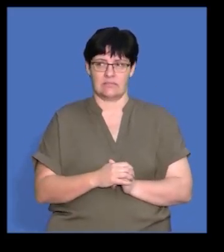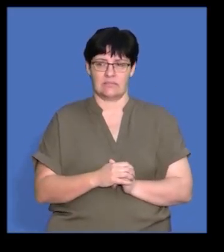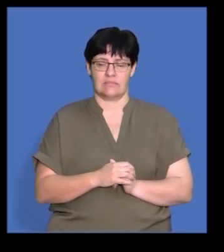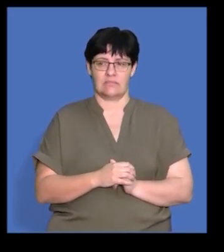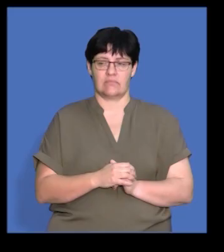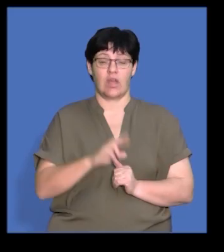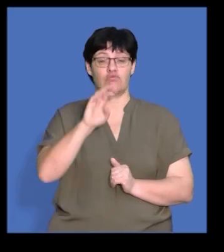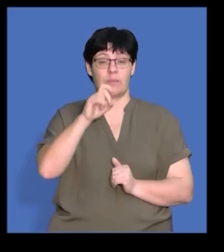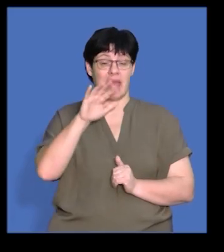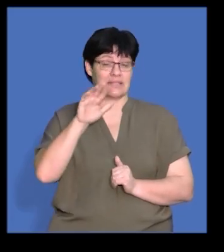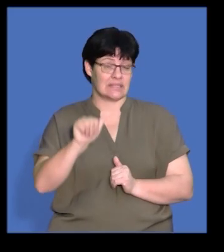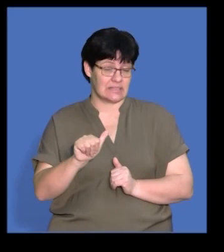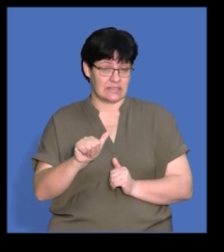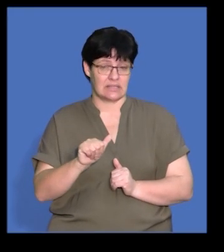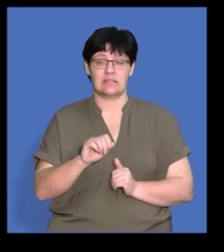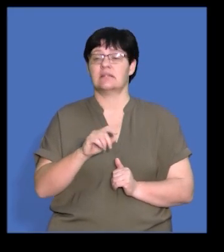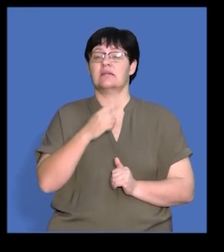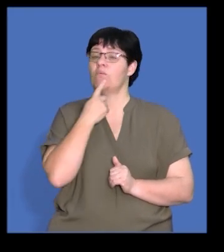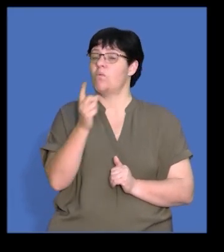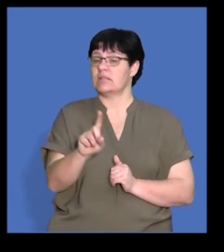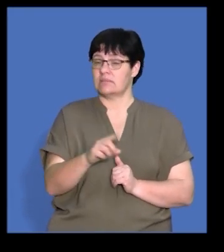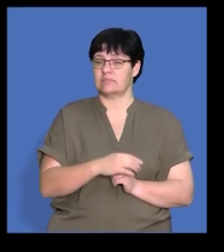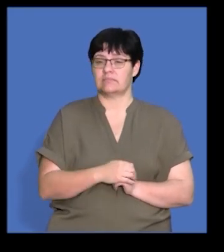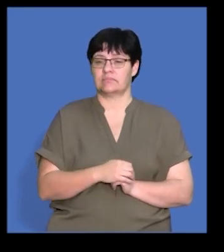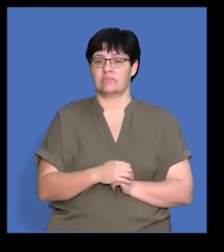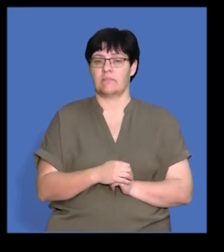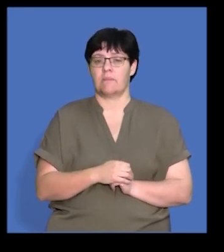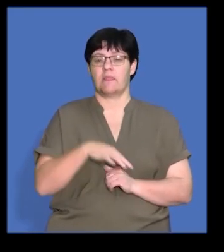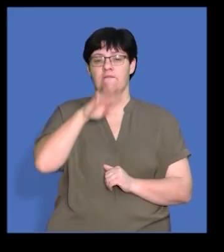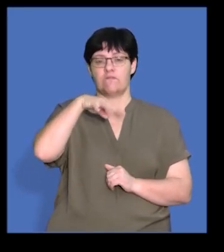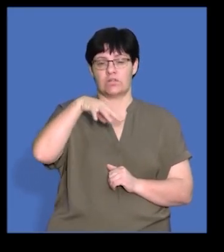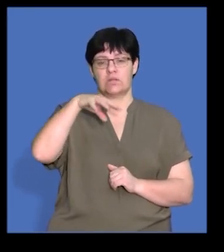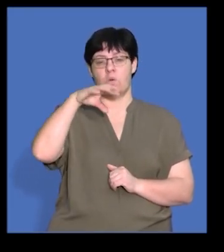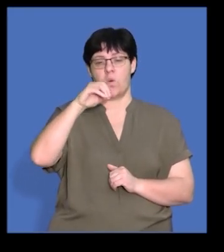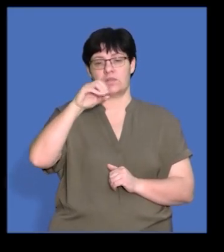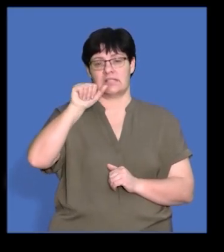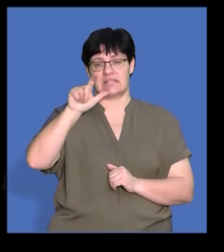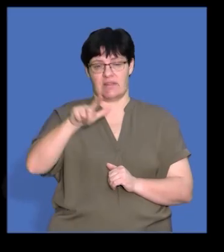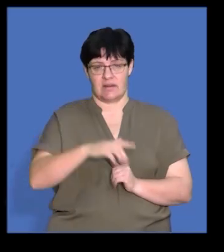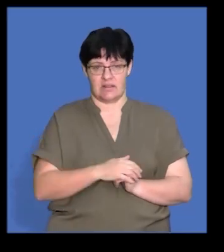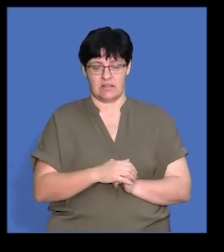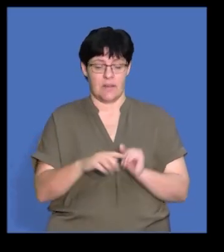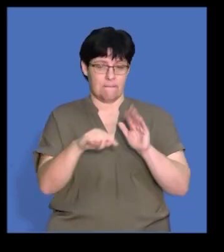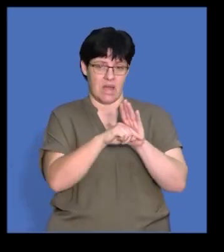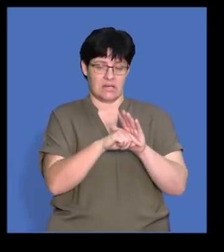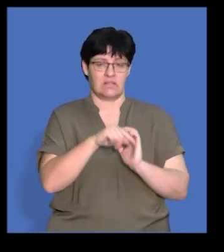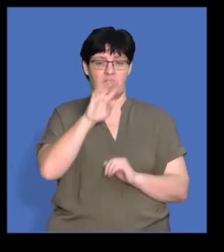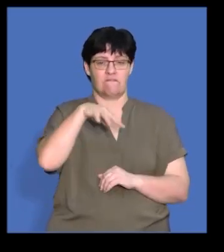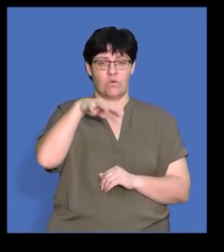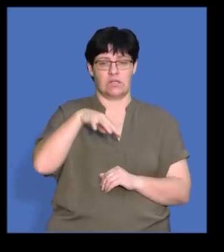And the rebate, if we go back to the table, was 14,067. So we're going to minus